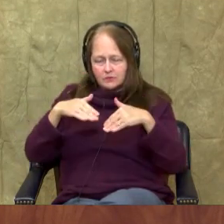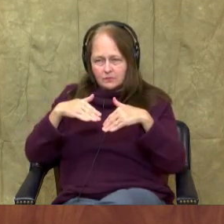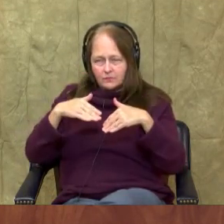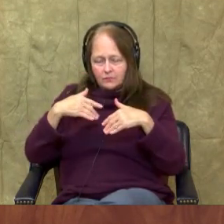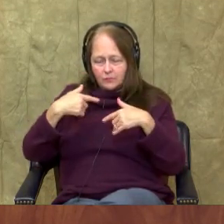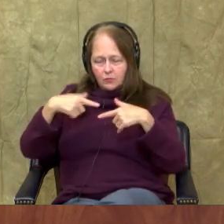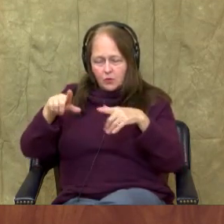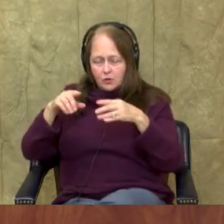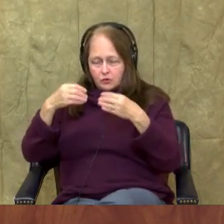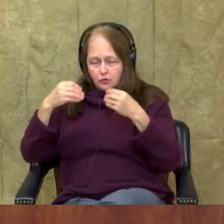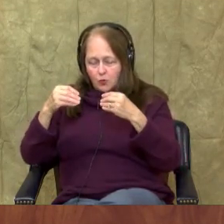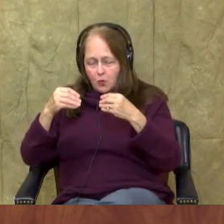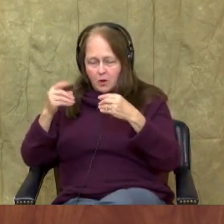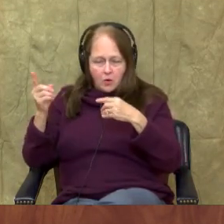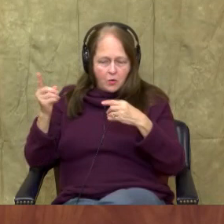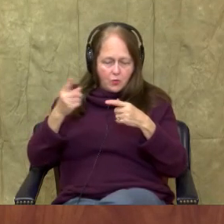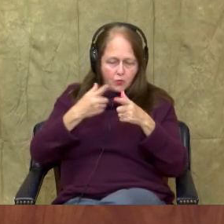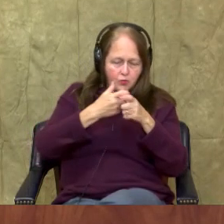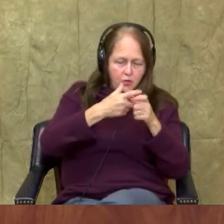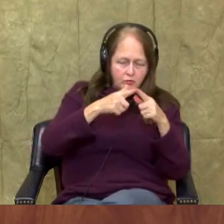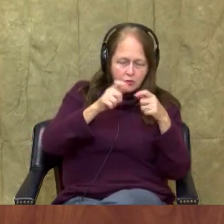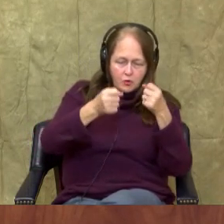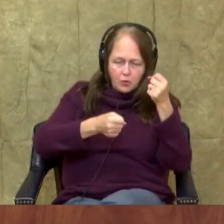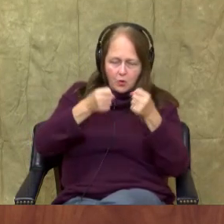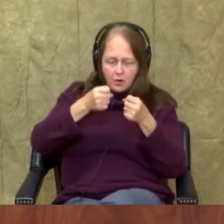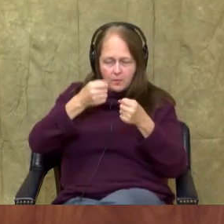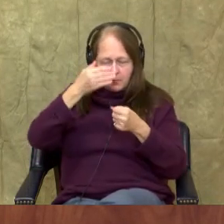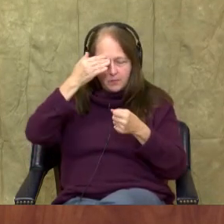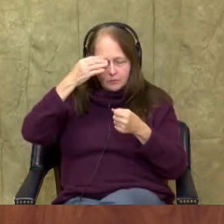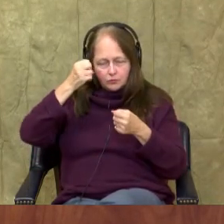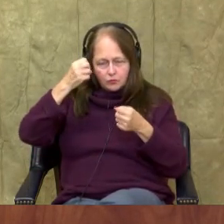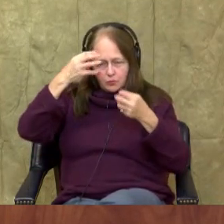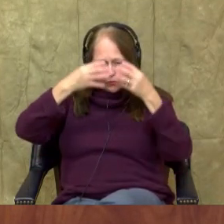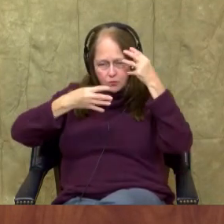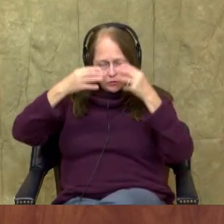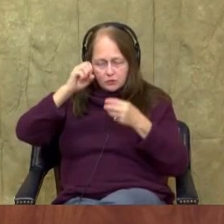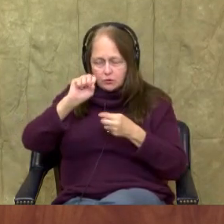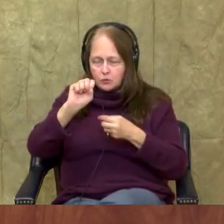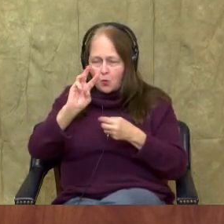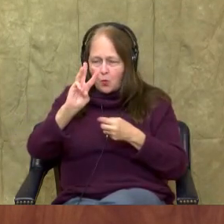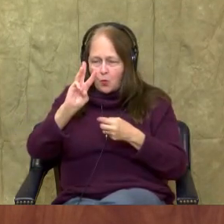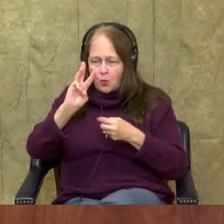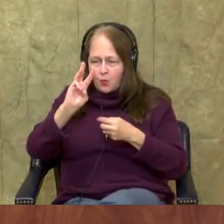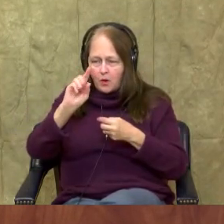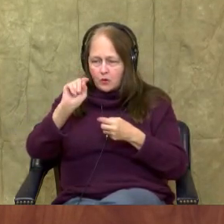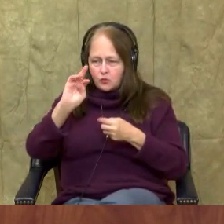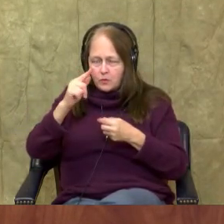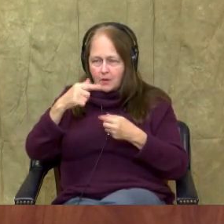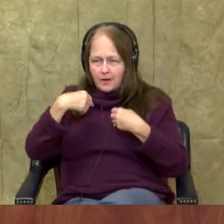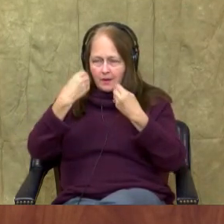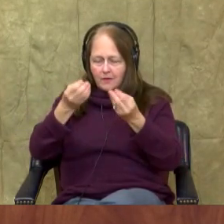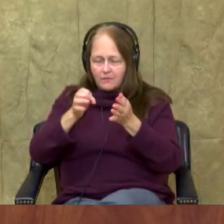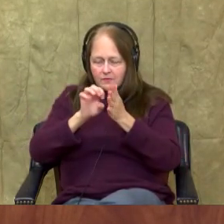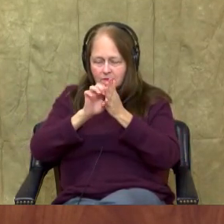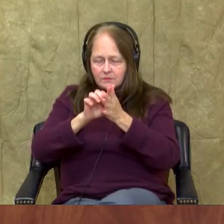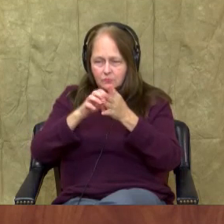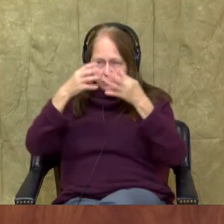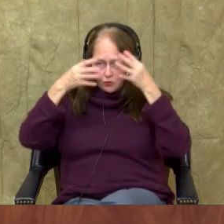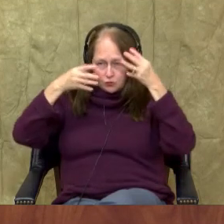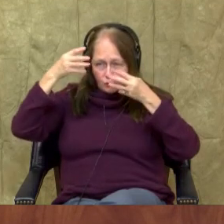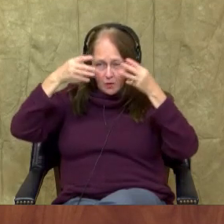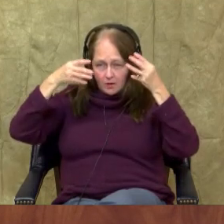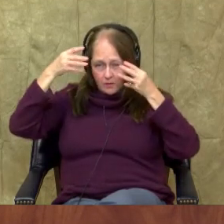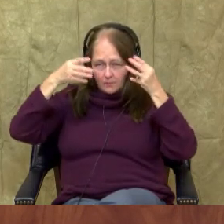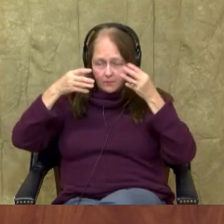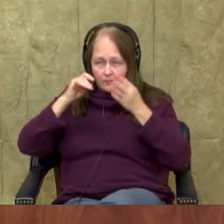and you're running to get in the car as fast as you possibly can because you are sweltering. Now see, I just gave you an example there, but if we look